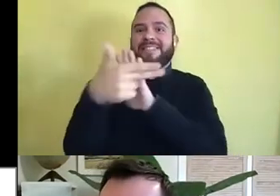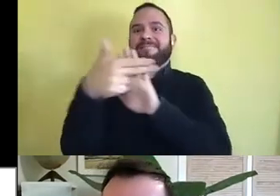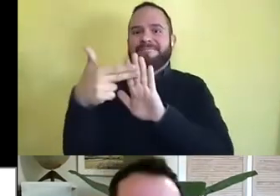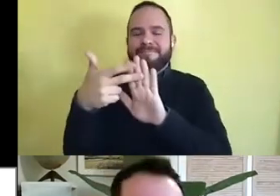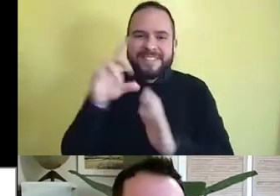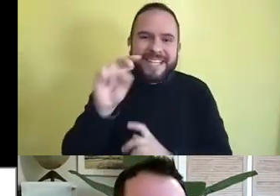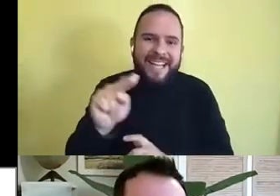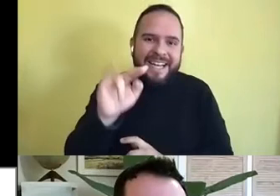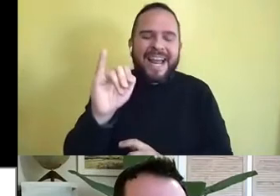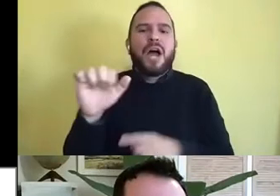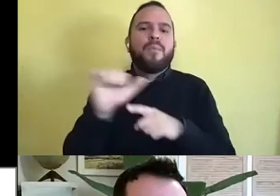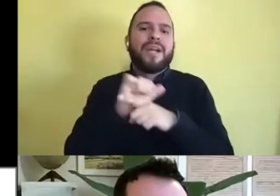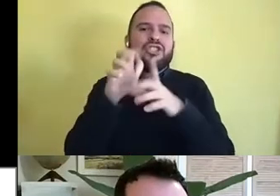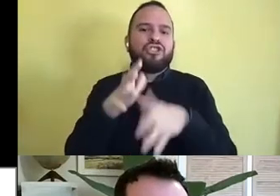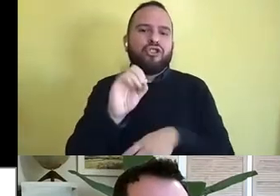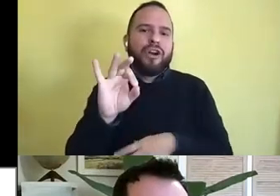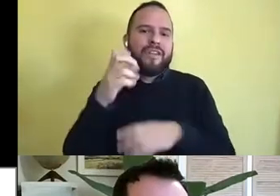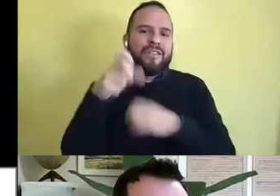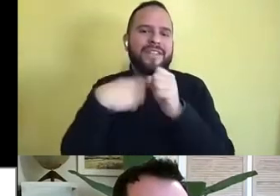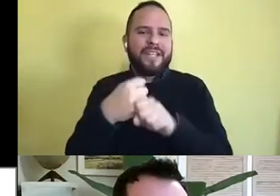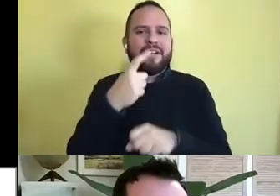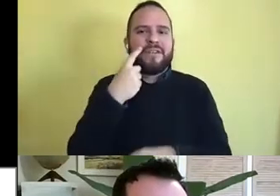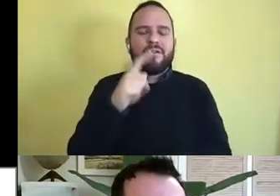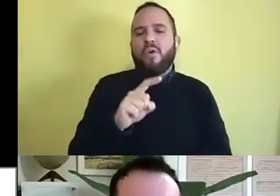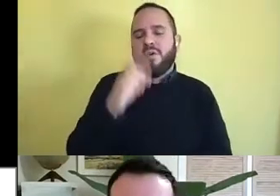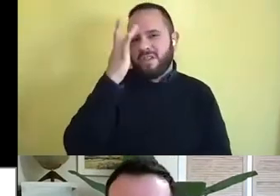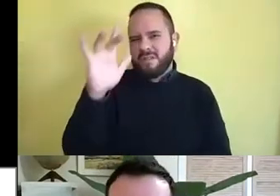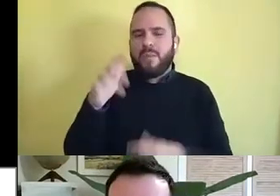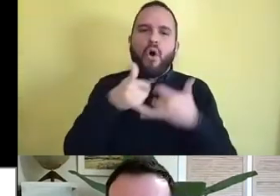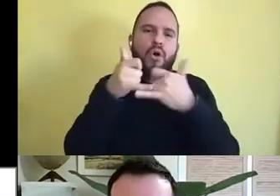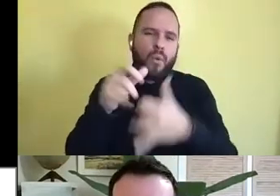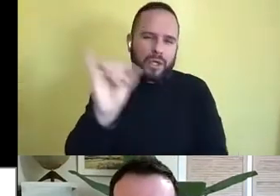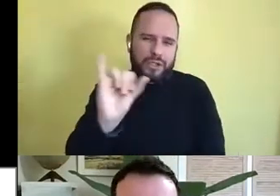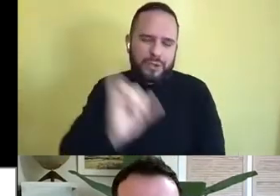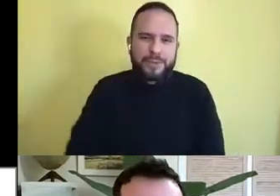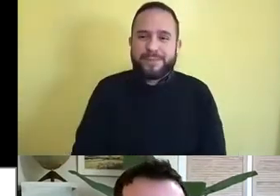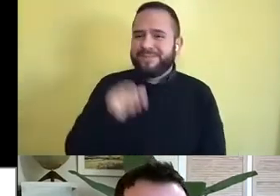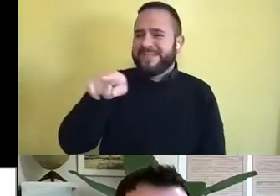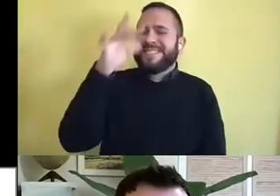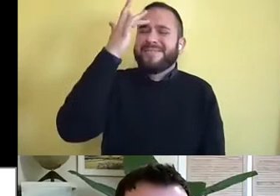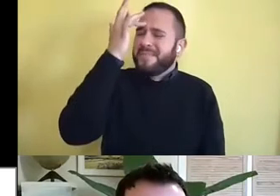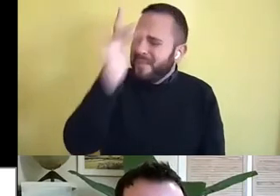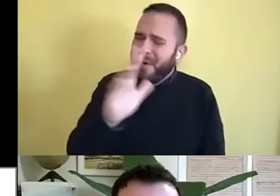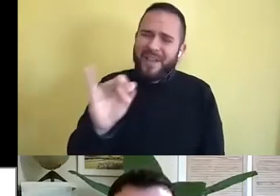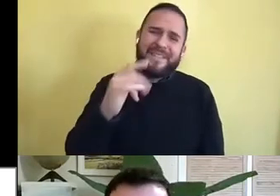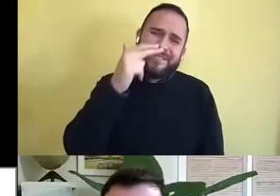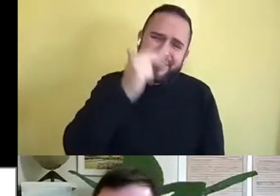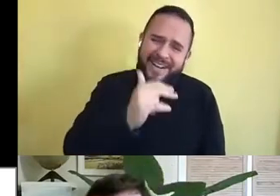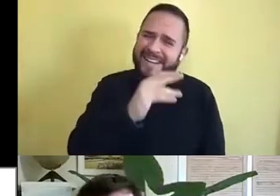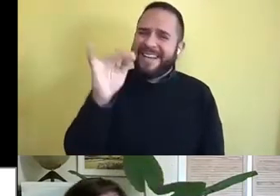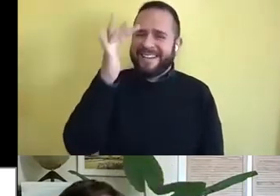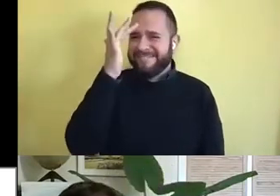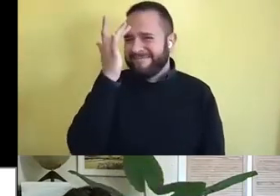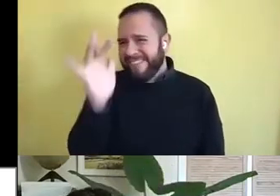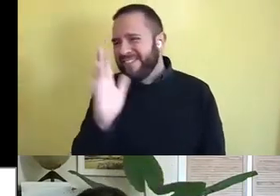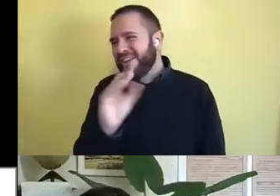D&I Practitioner of the Year in 2019 Disability Smart Awards. He's really, really smart, and he's funny, and he's clever, and he